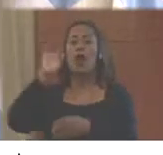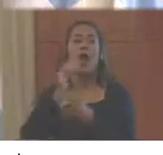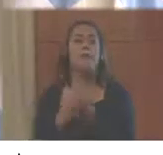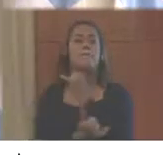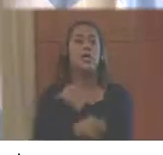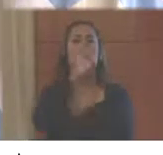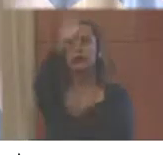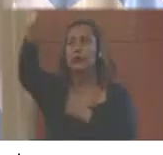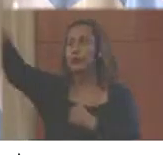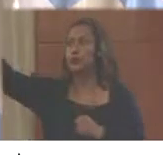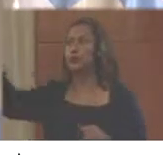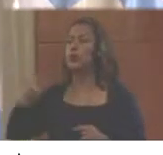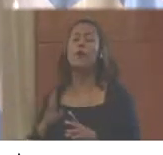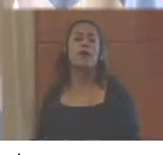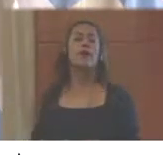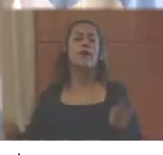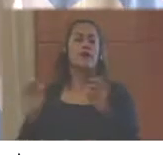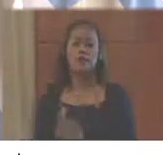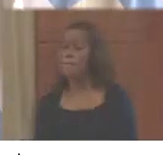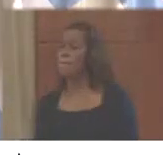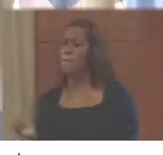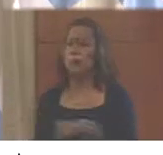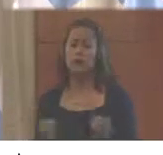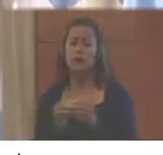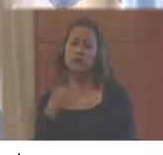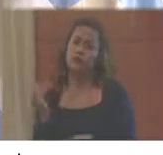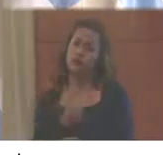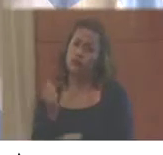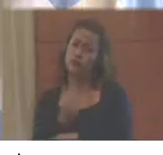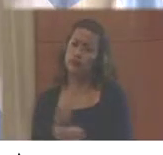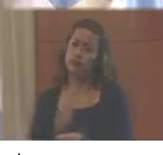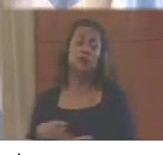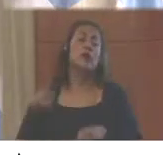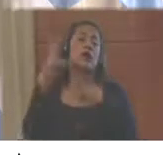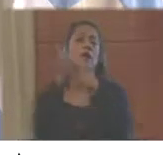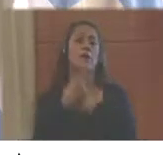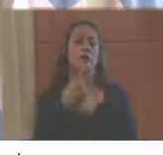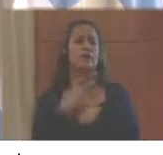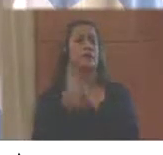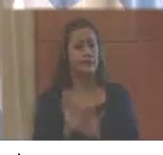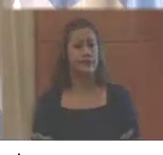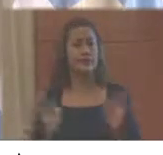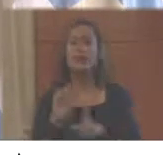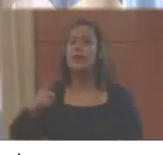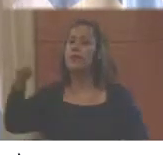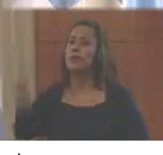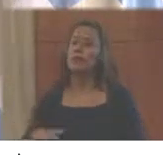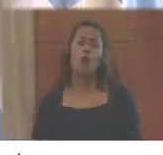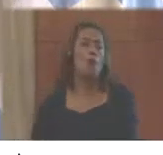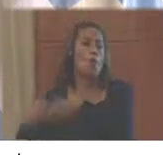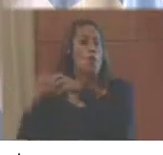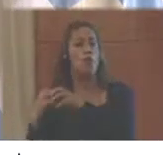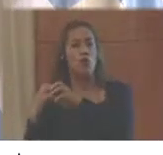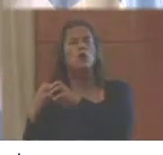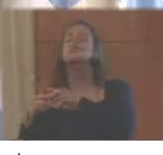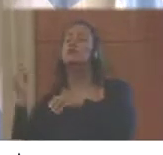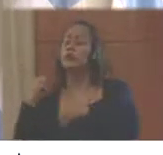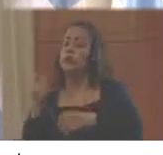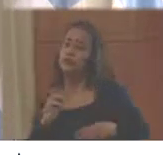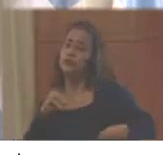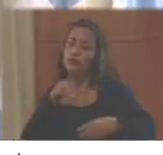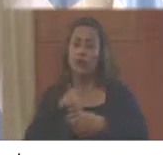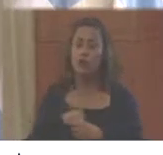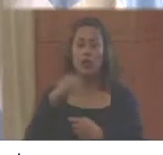of the importance of our doubling efforts in everything concerning prevention, and that we are obligated